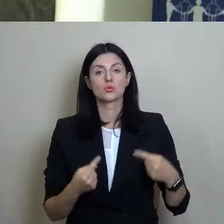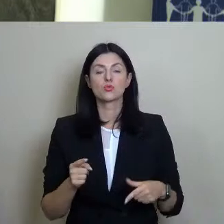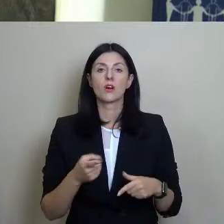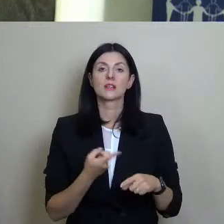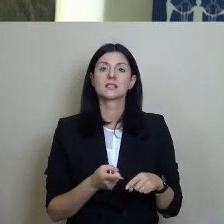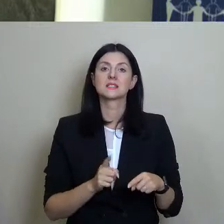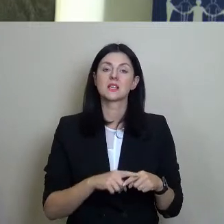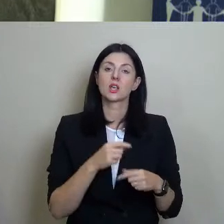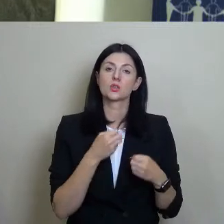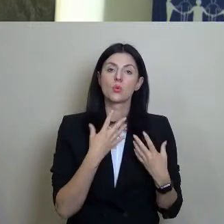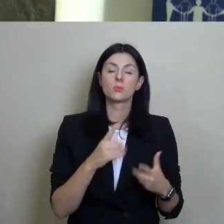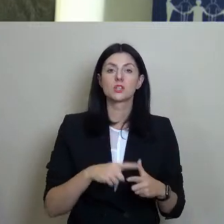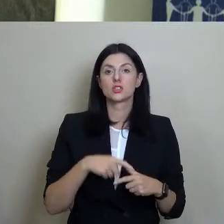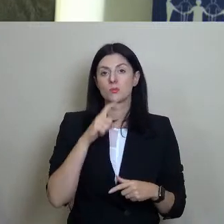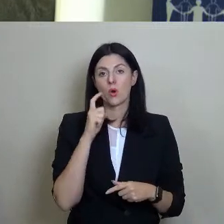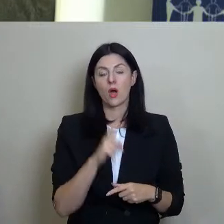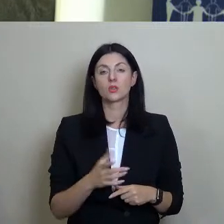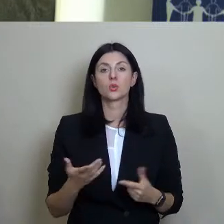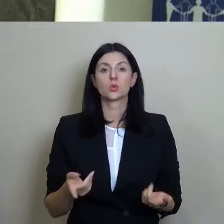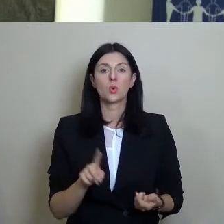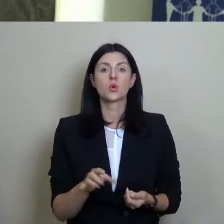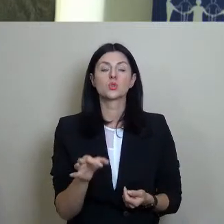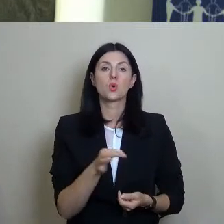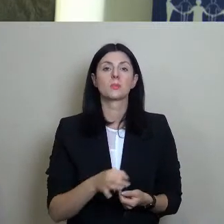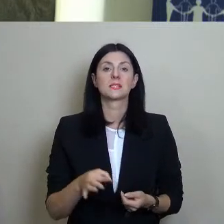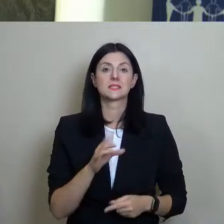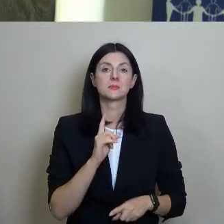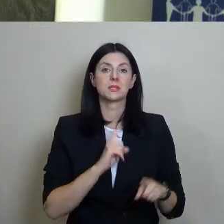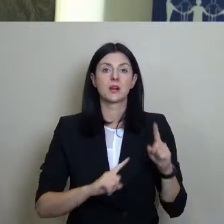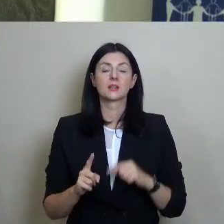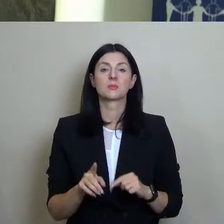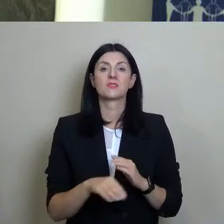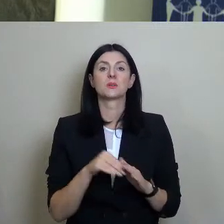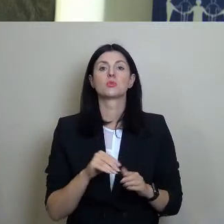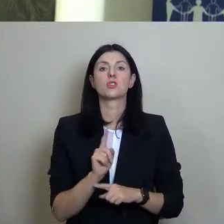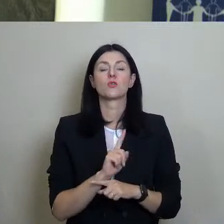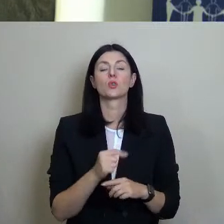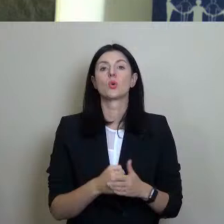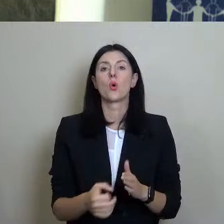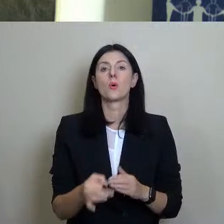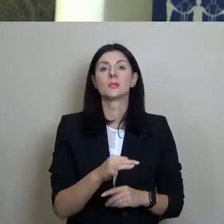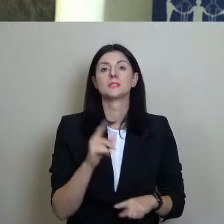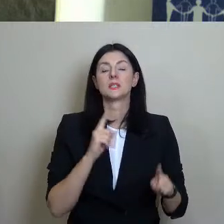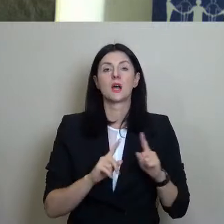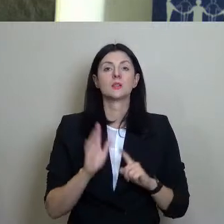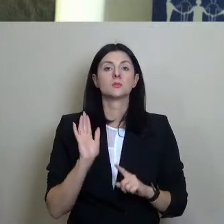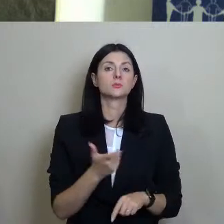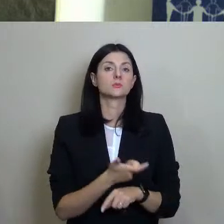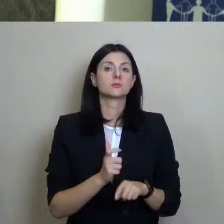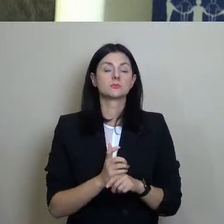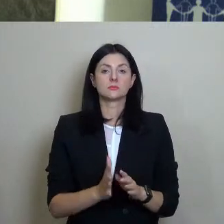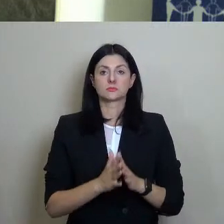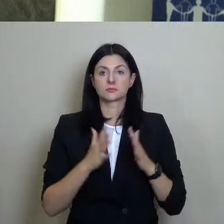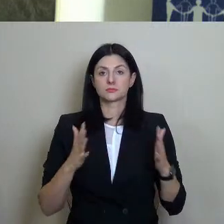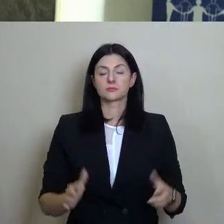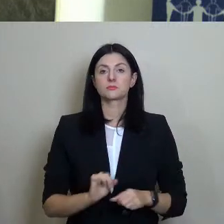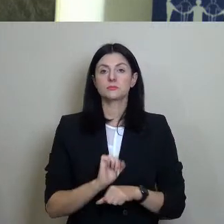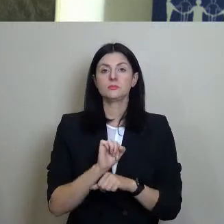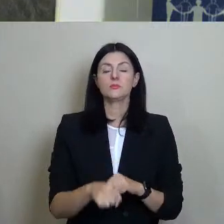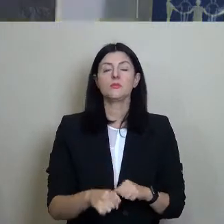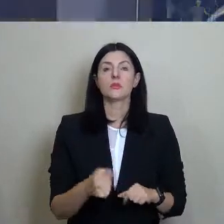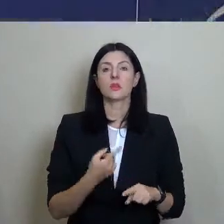If it is larger community, you can discuss that, but when it comes to oblast councils, the electoral quota is going to be very